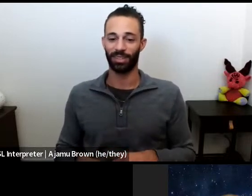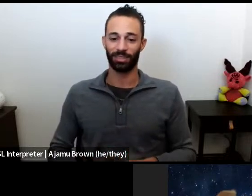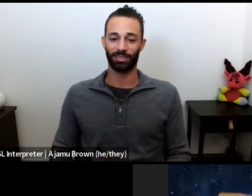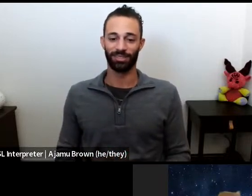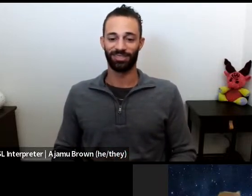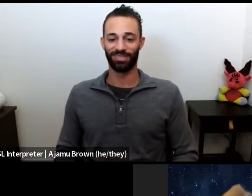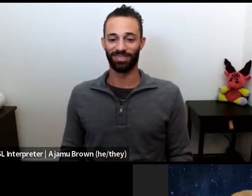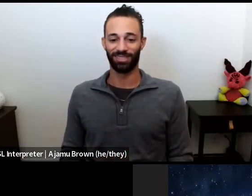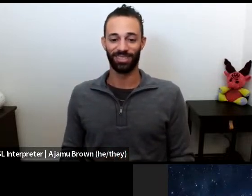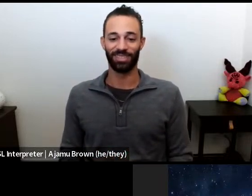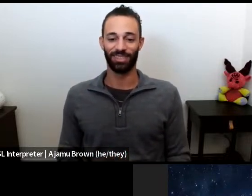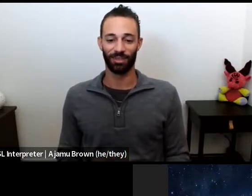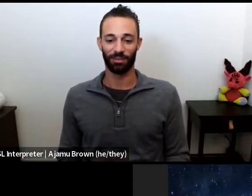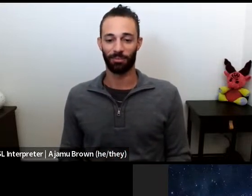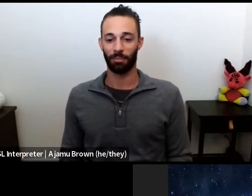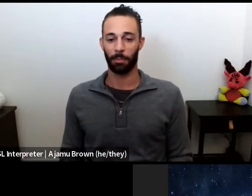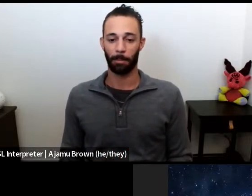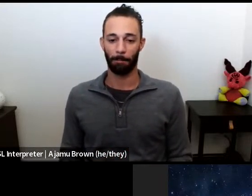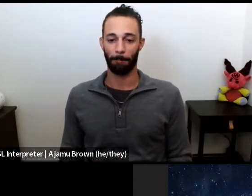Woo.